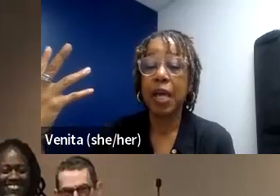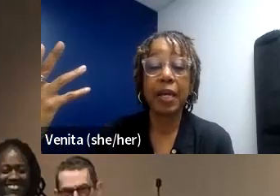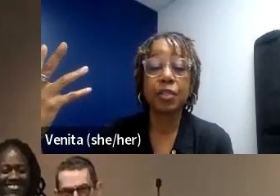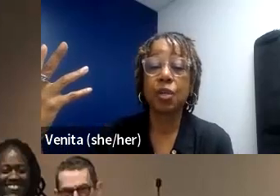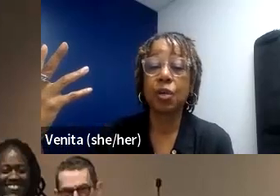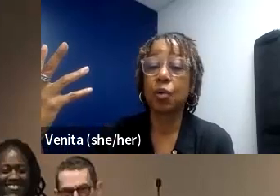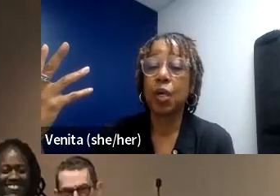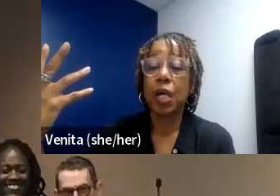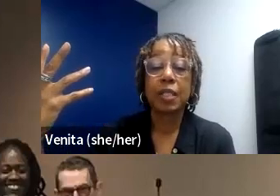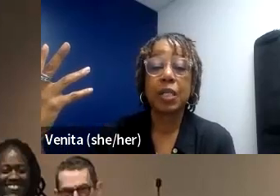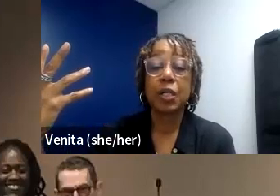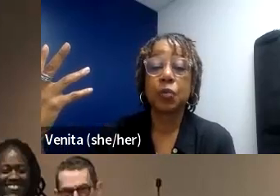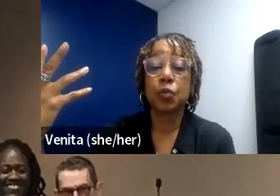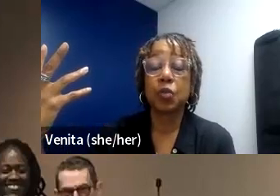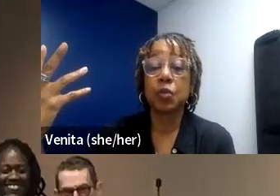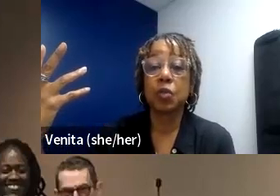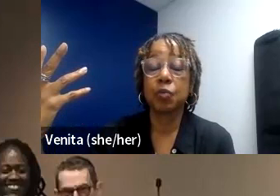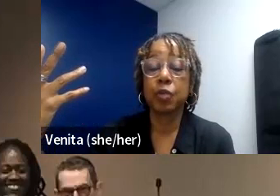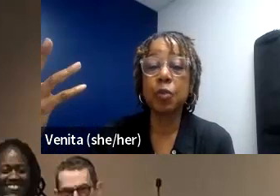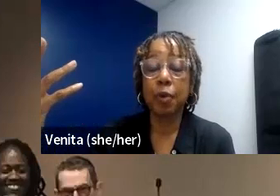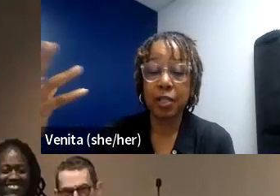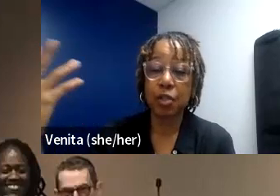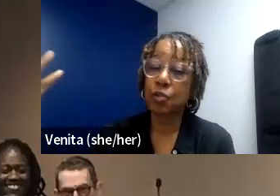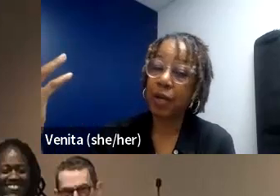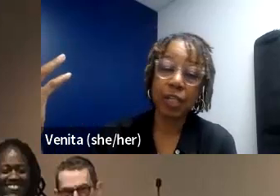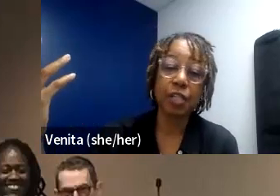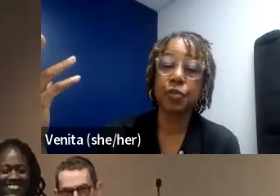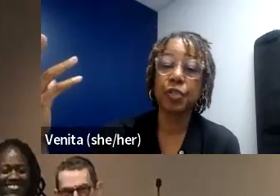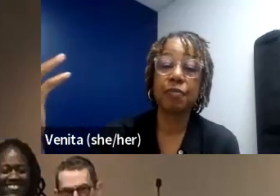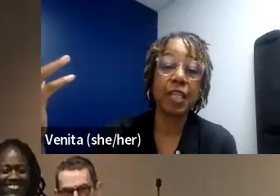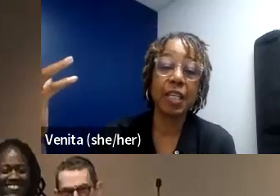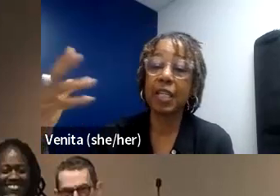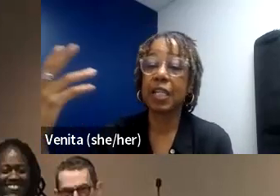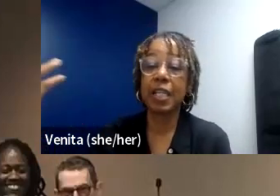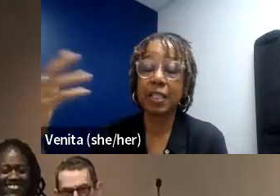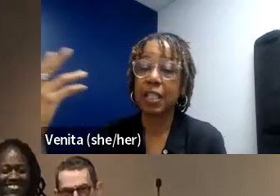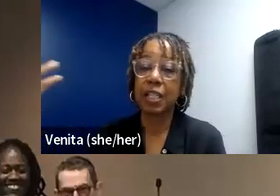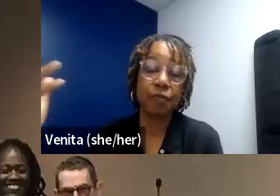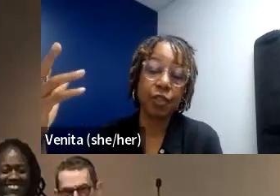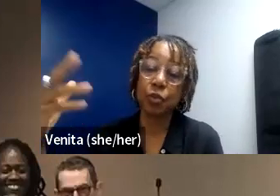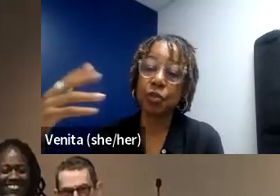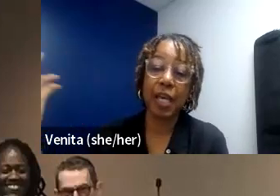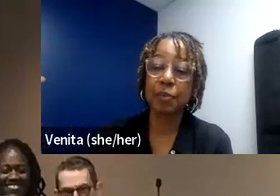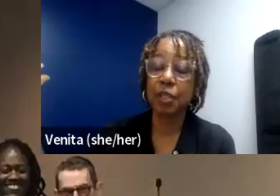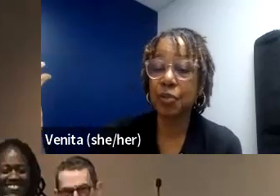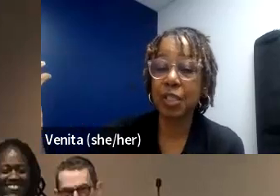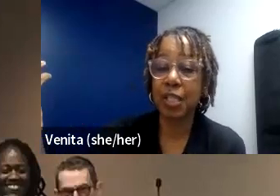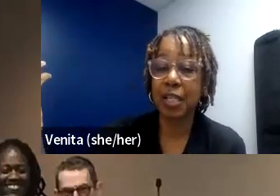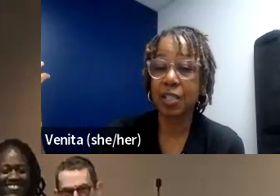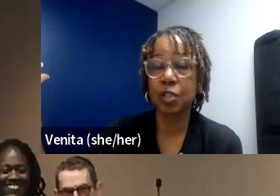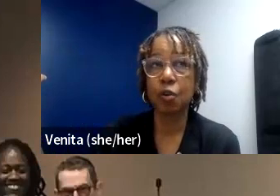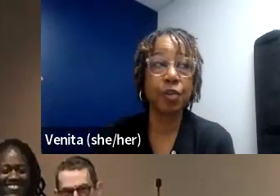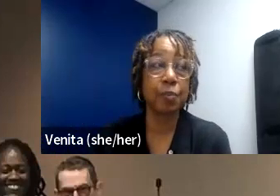survivor. And so the Reunion Project goes around the country convening and connecting individuals. They came to